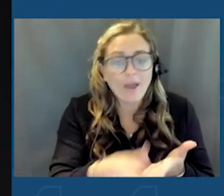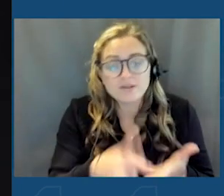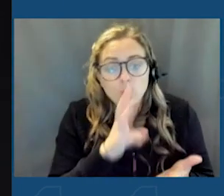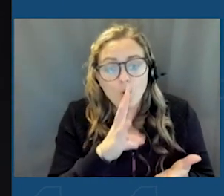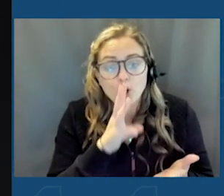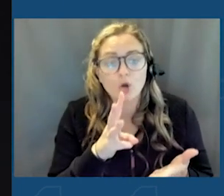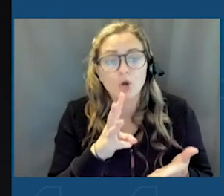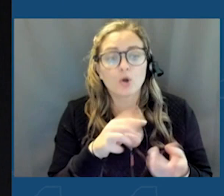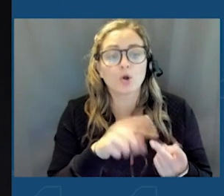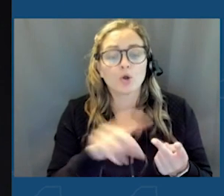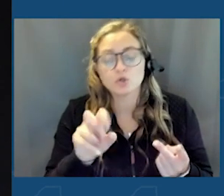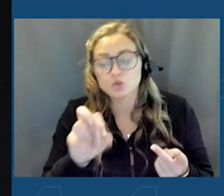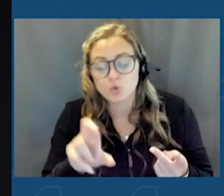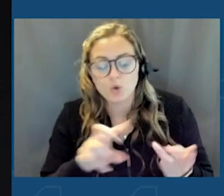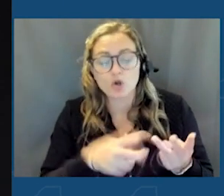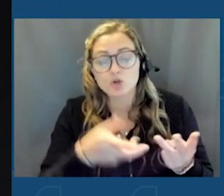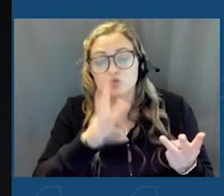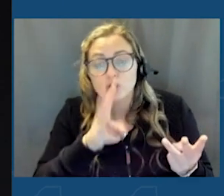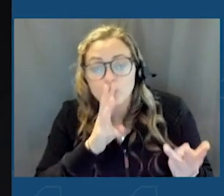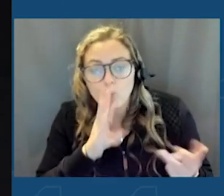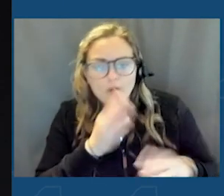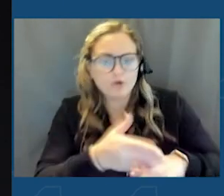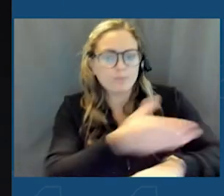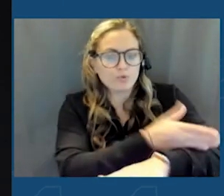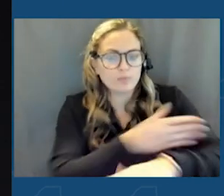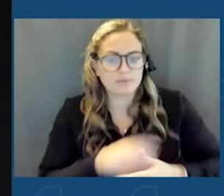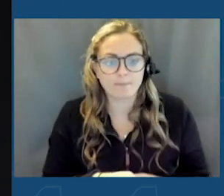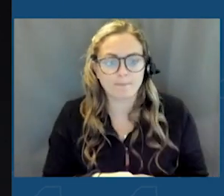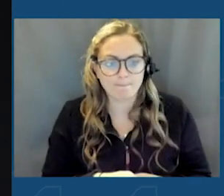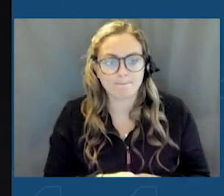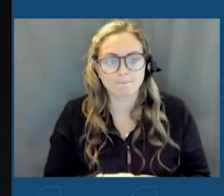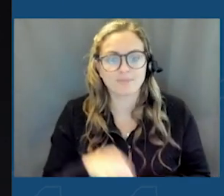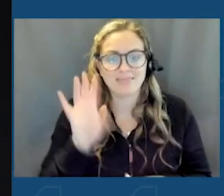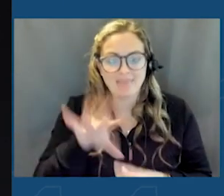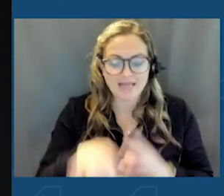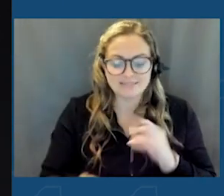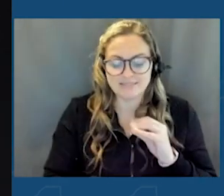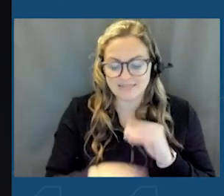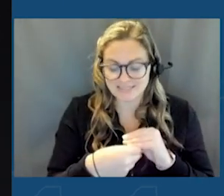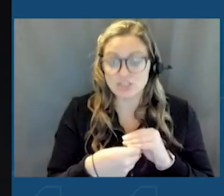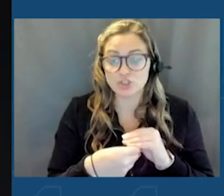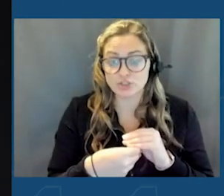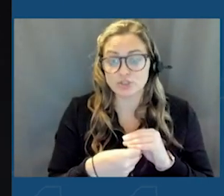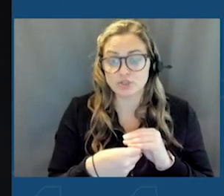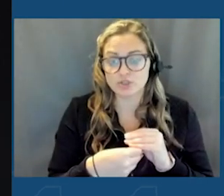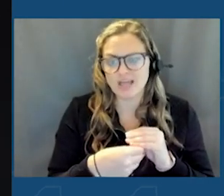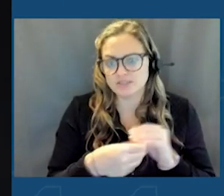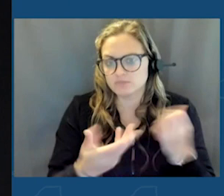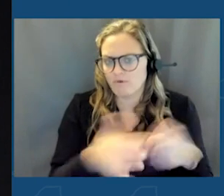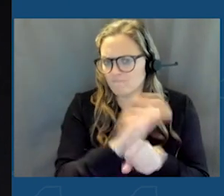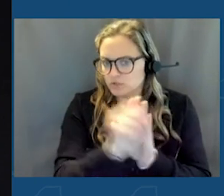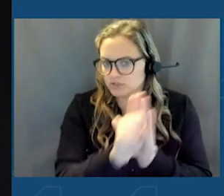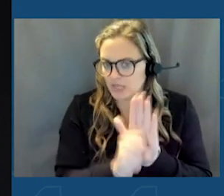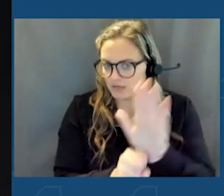wastewater, sewer, and drinking water improvements. And that's in addition to, that's statewide, we're not getting all that.